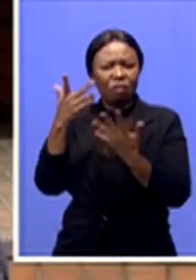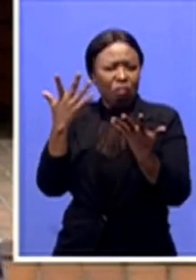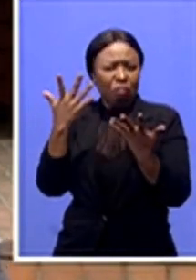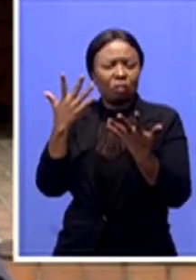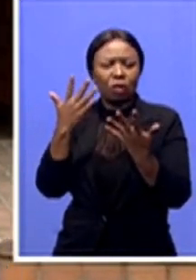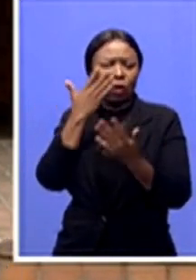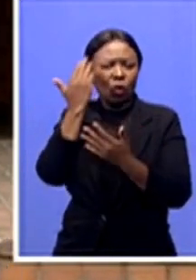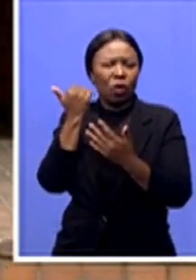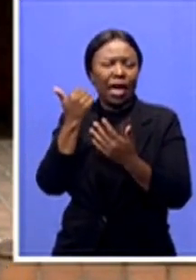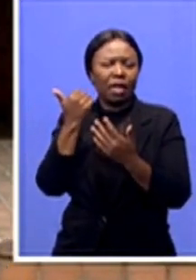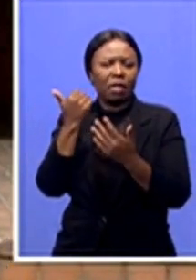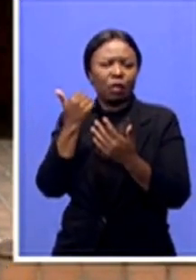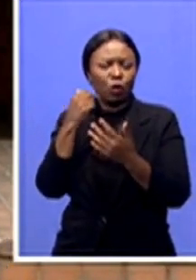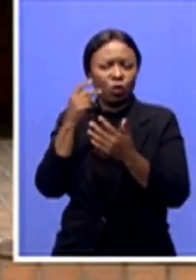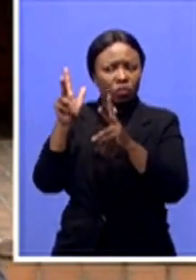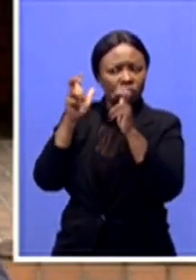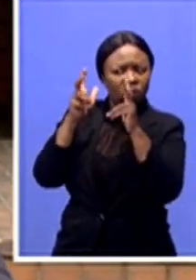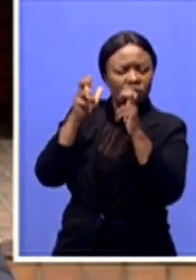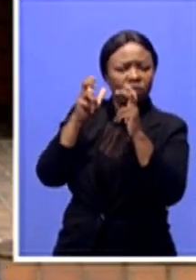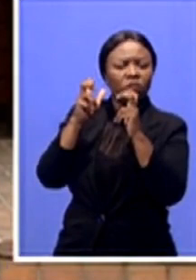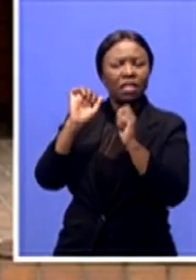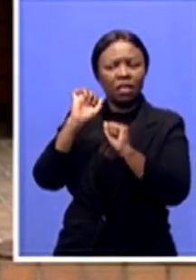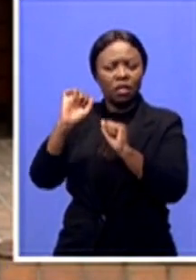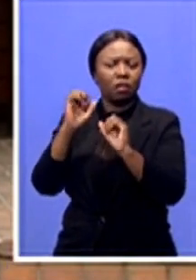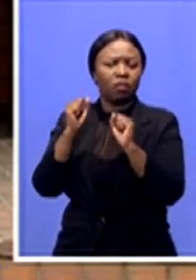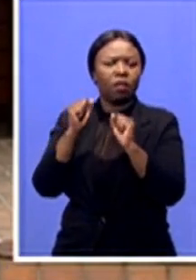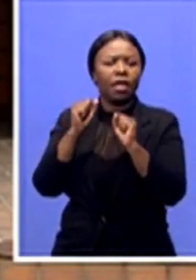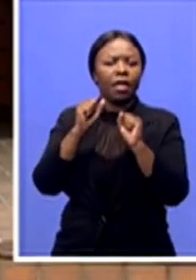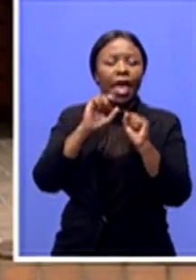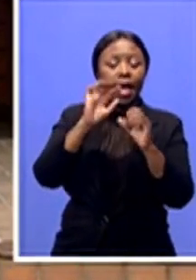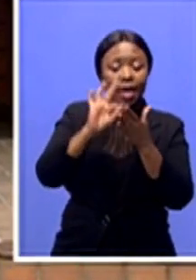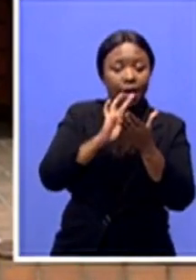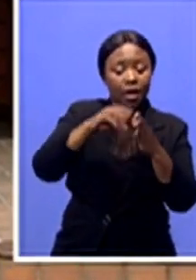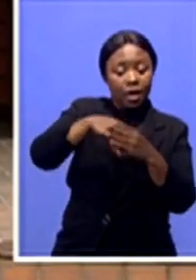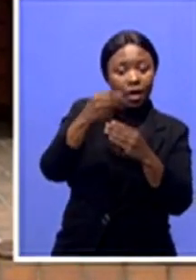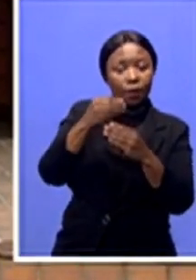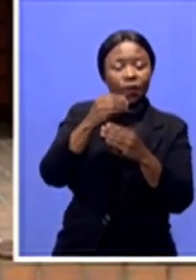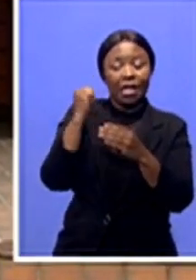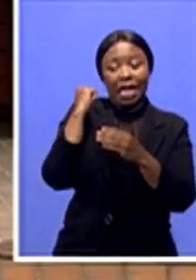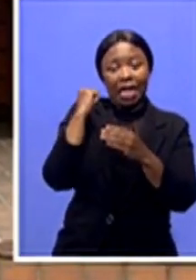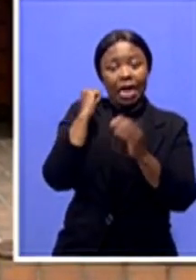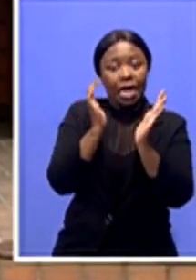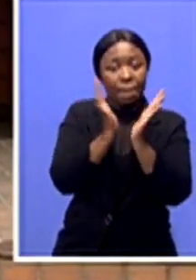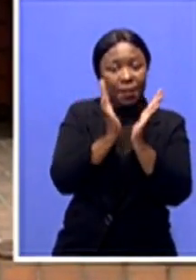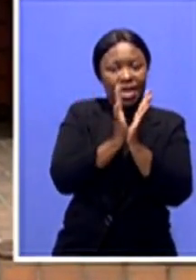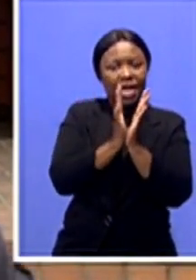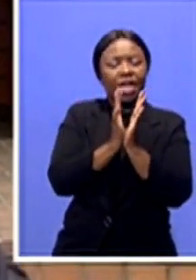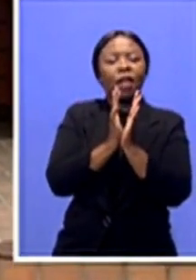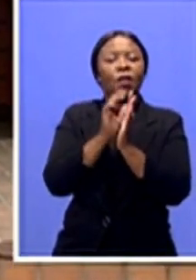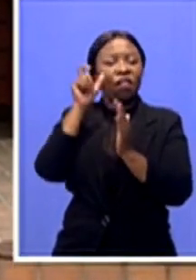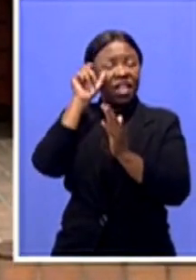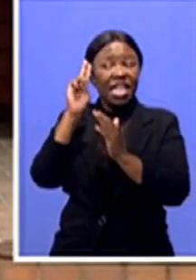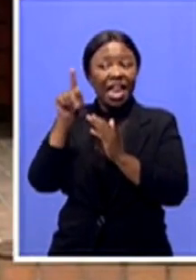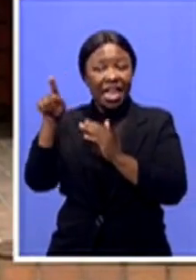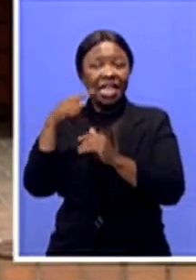his inputs in the National Executive Committee of the African National Congress yesterday. He was saying that this election campaign of the ANC